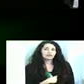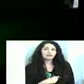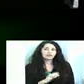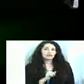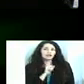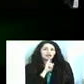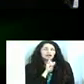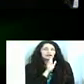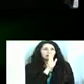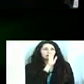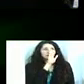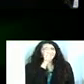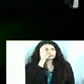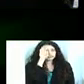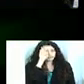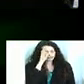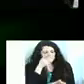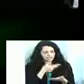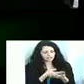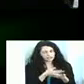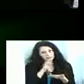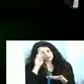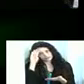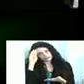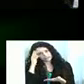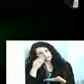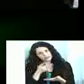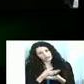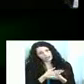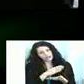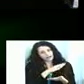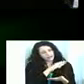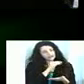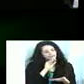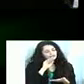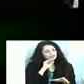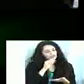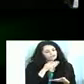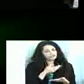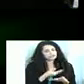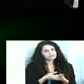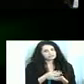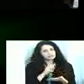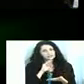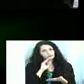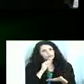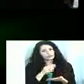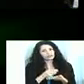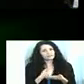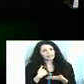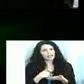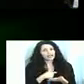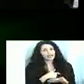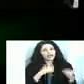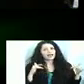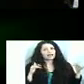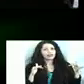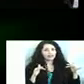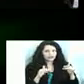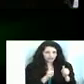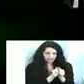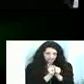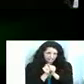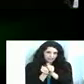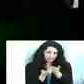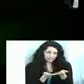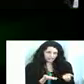We are your sons and daughters. We've